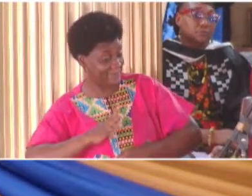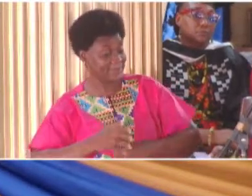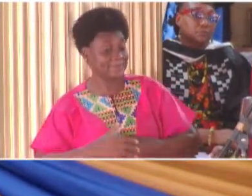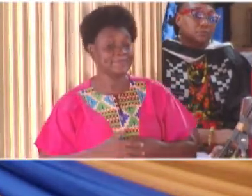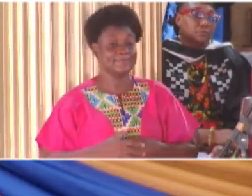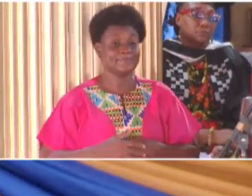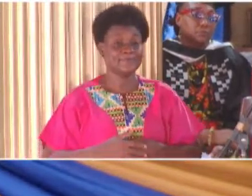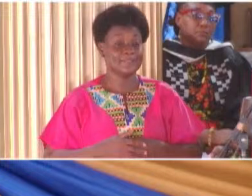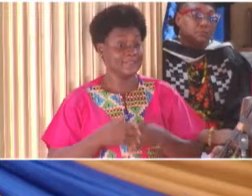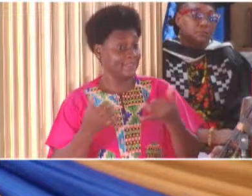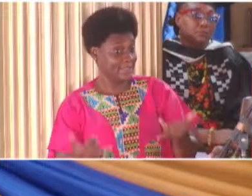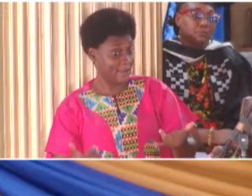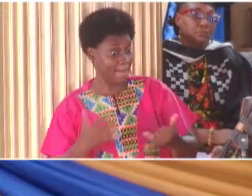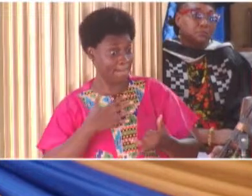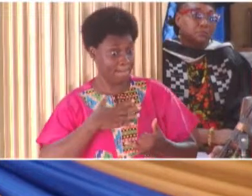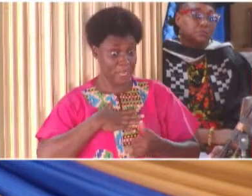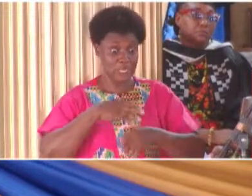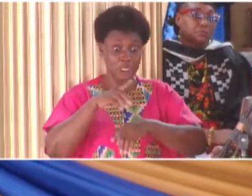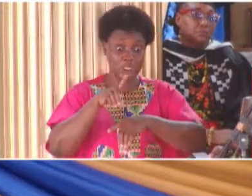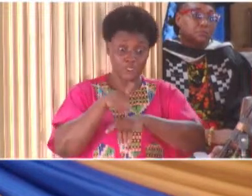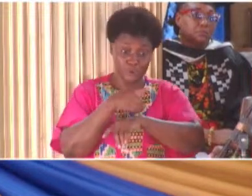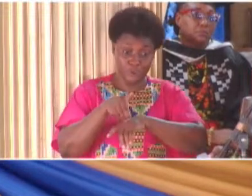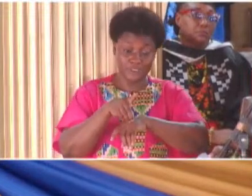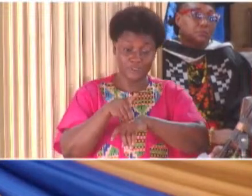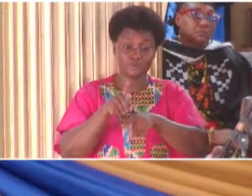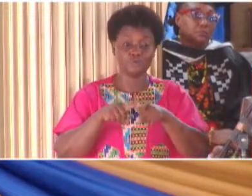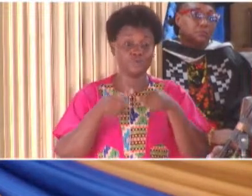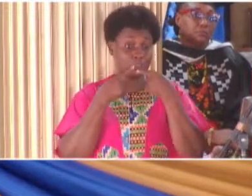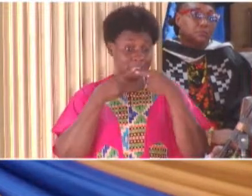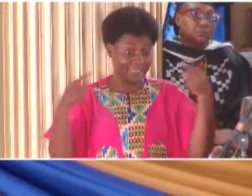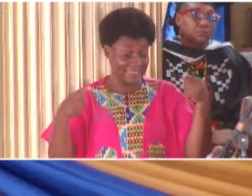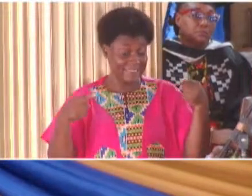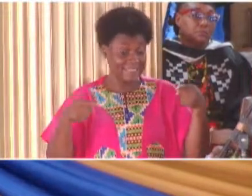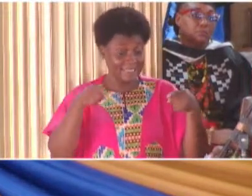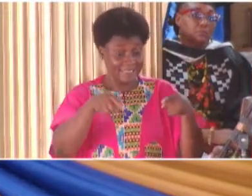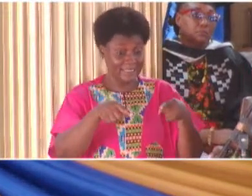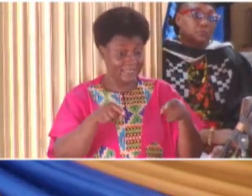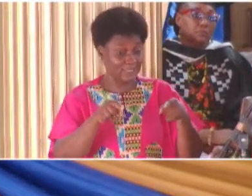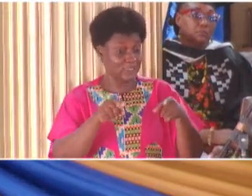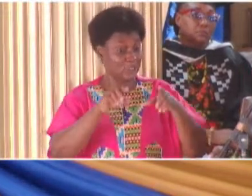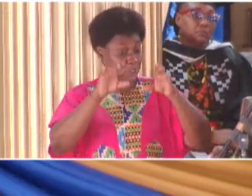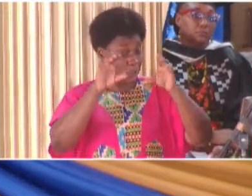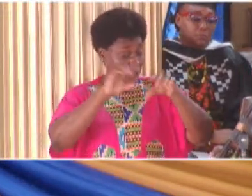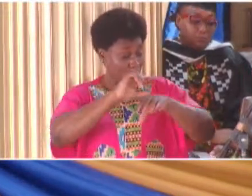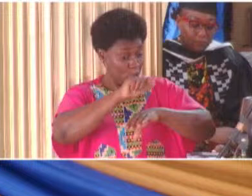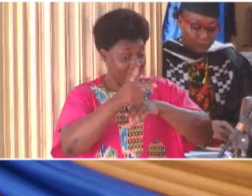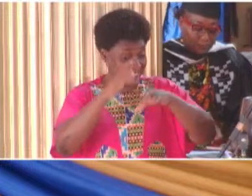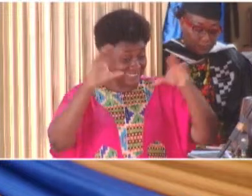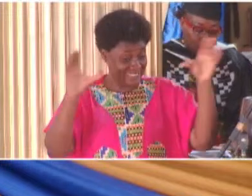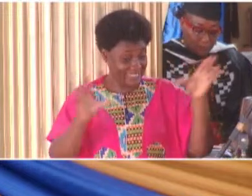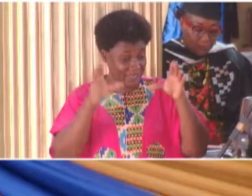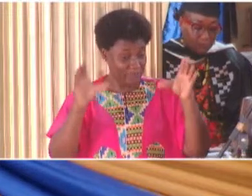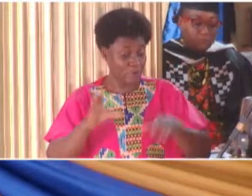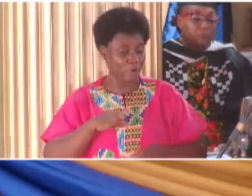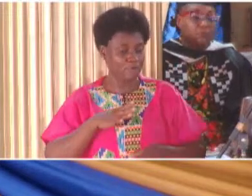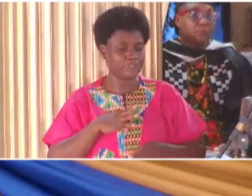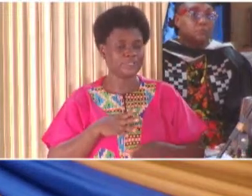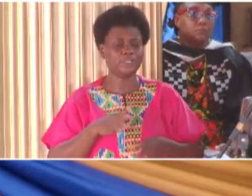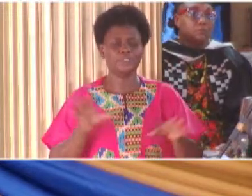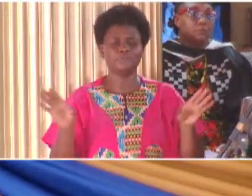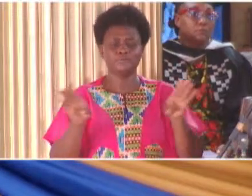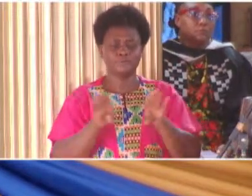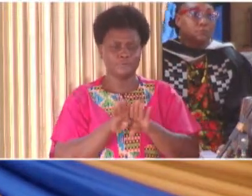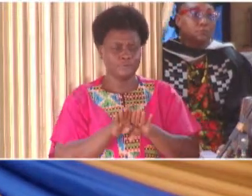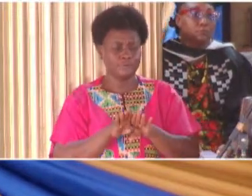it is now my duty to declare this congregation ceremony officially dissolved.